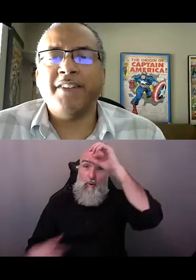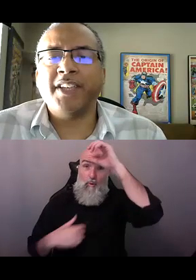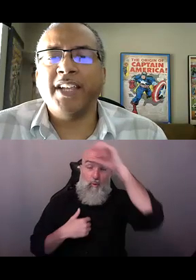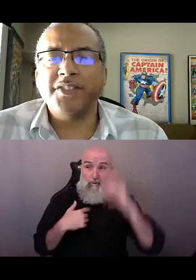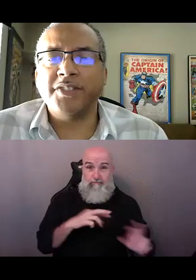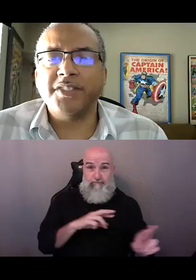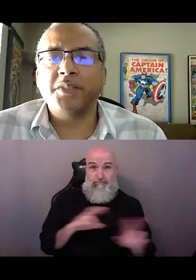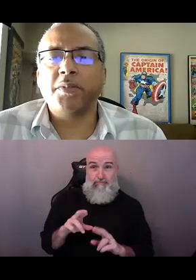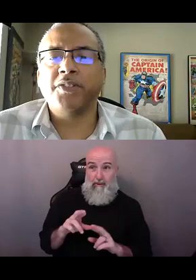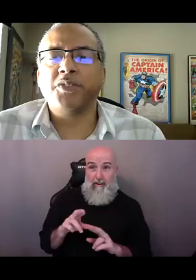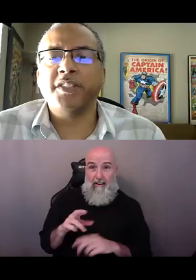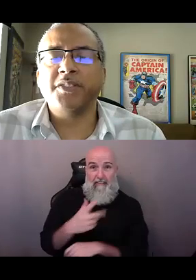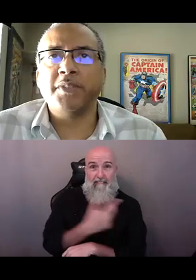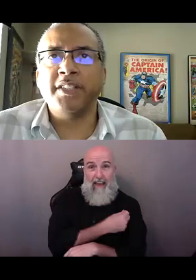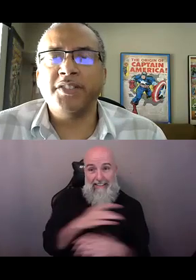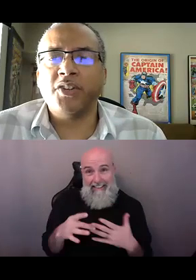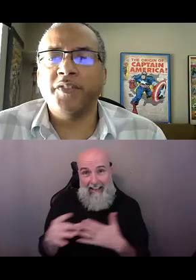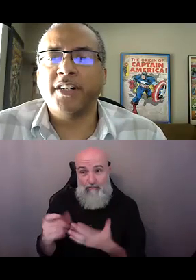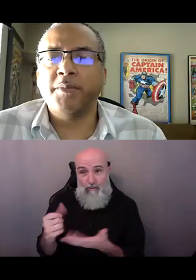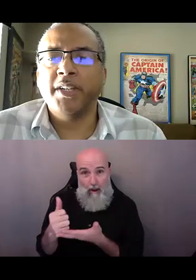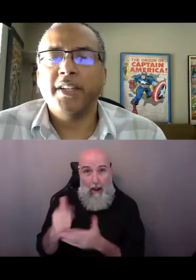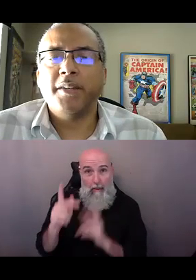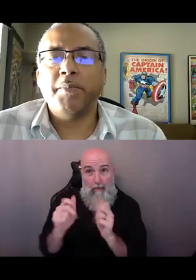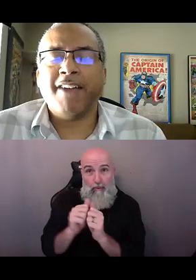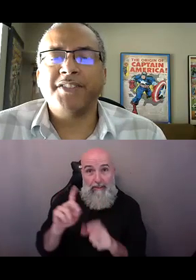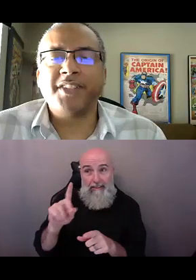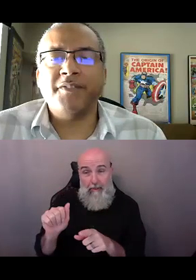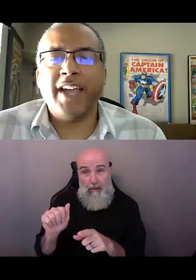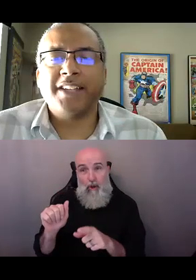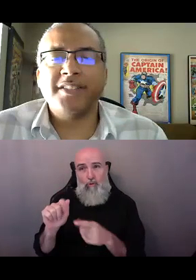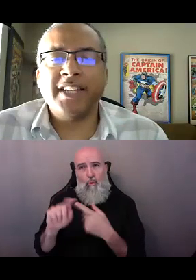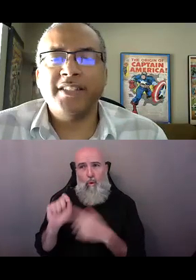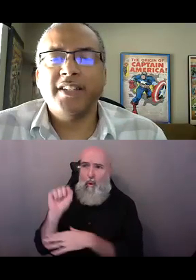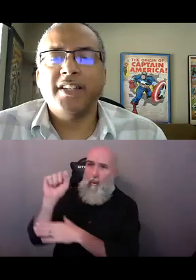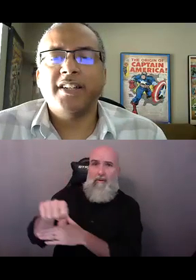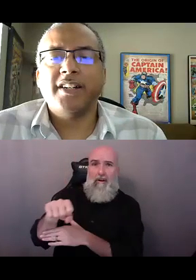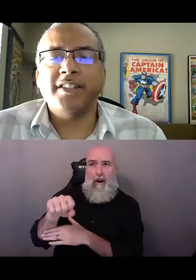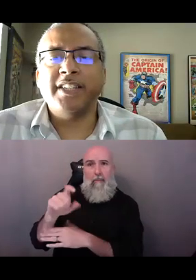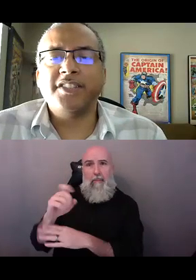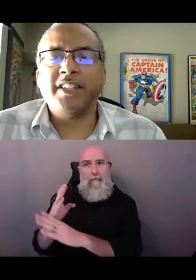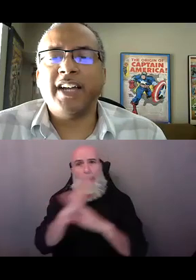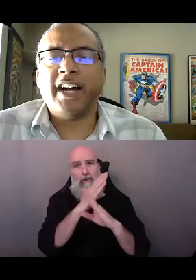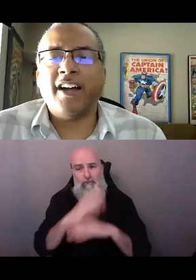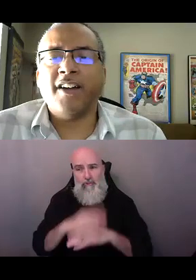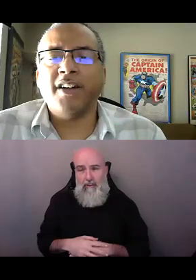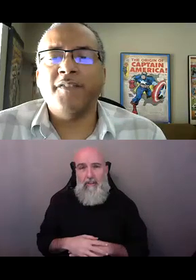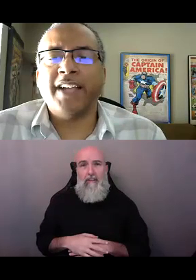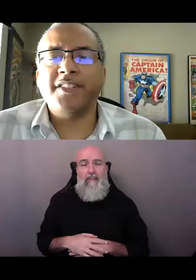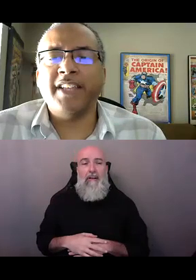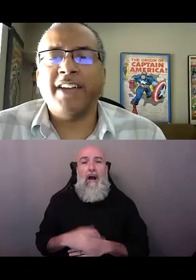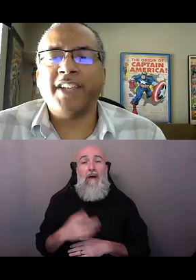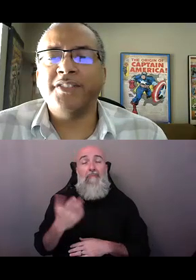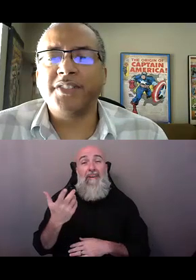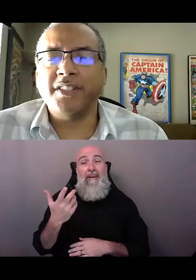vaccine navigators to assist persons with disabilities overcome barriers to getting vaccinated. Additionally, our